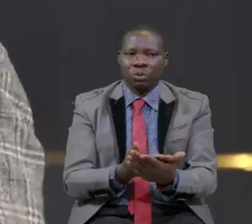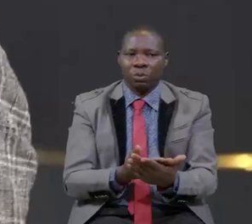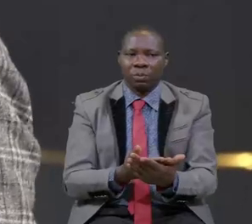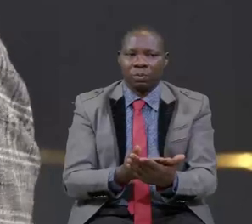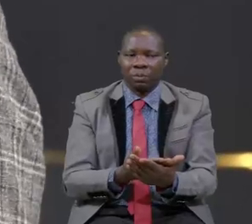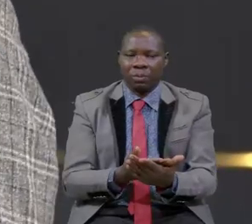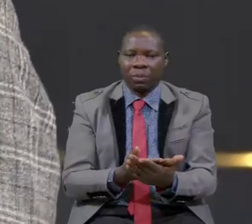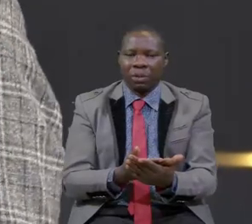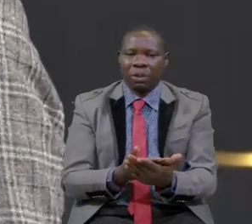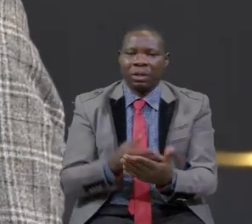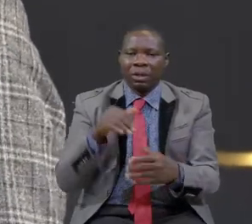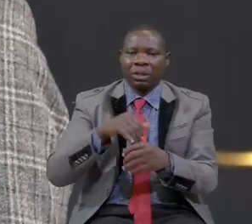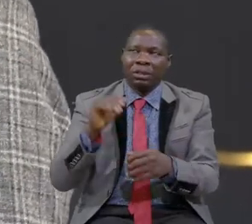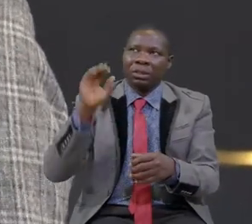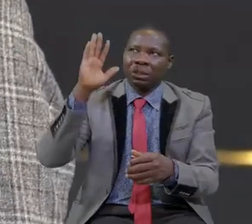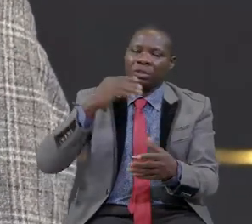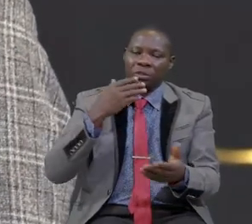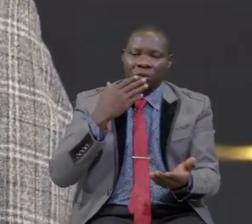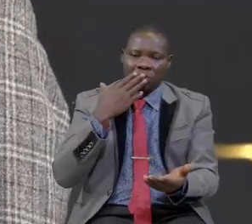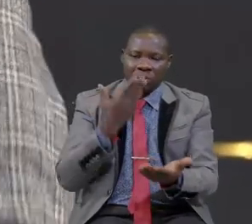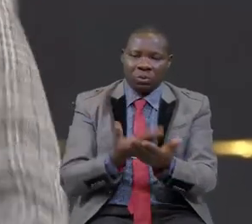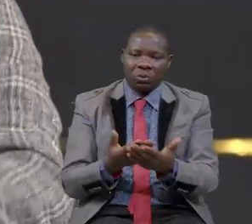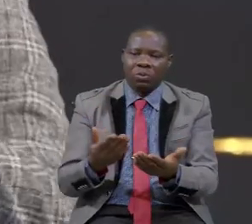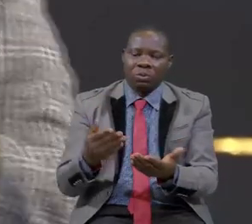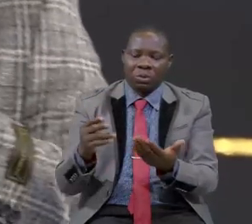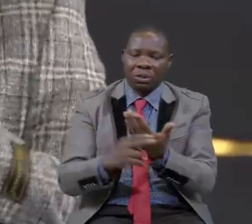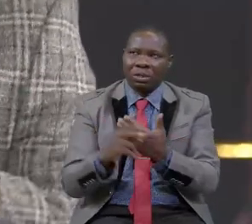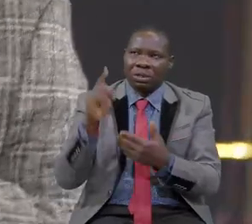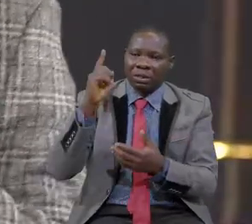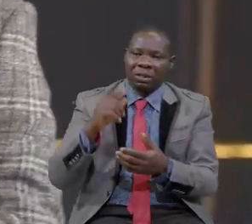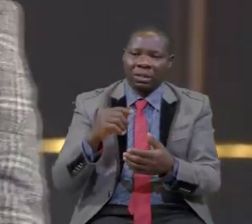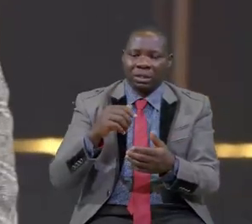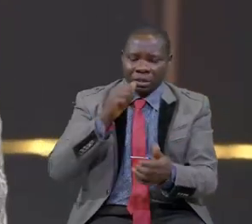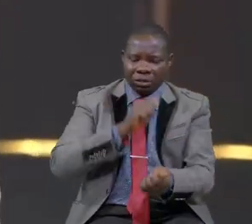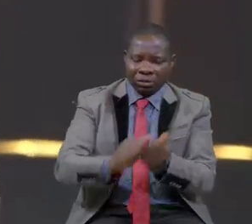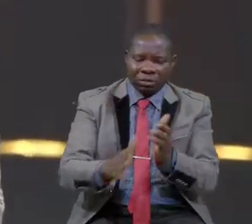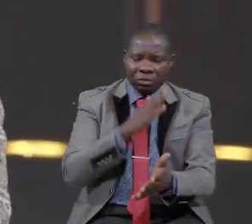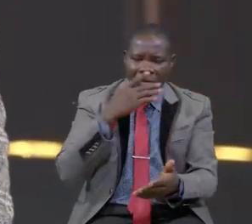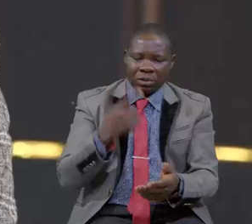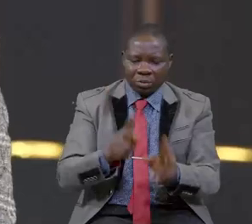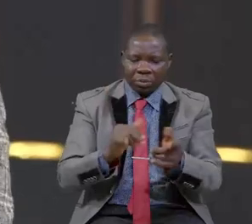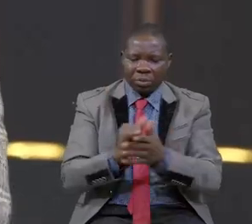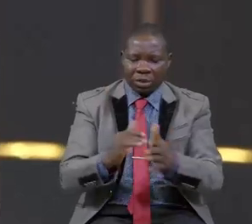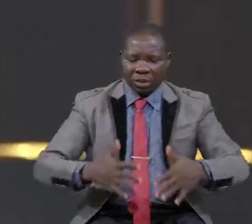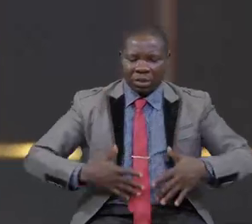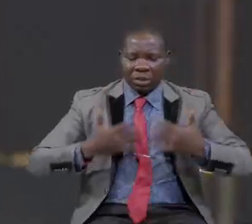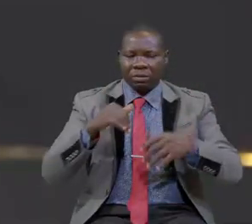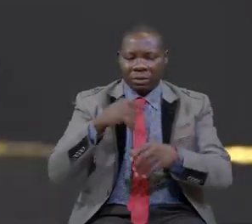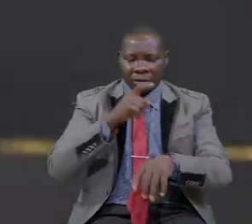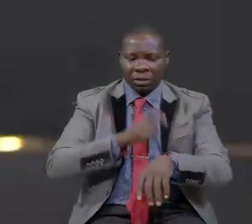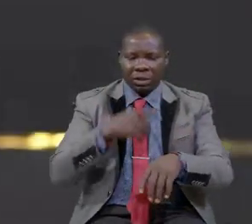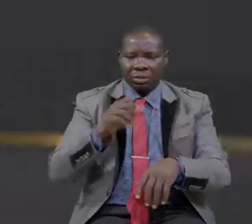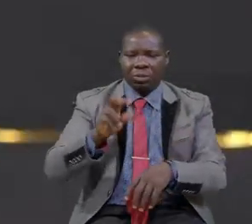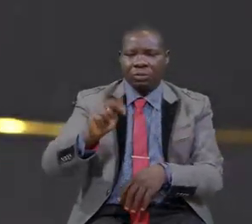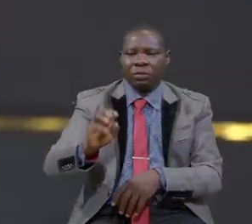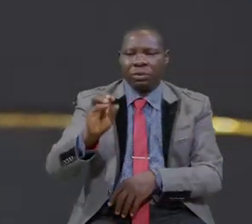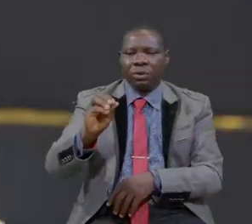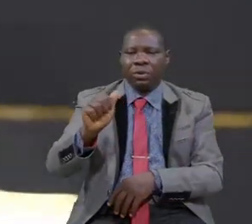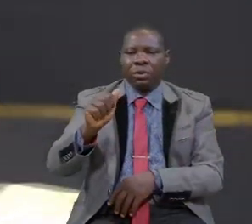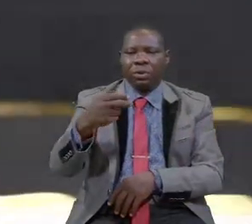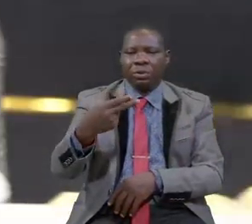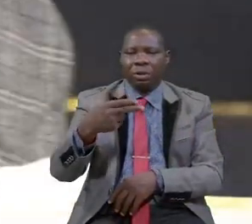goodness, he drowned the people that lived at the time of Noah. God is good. That's